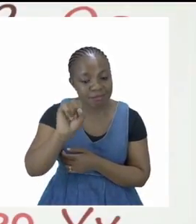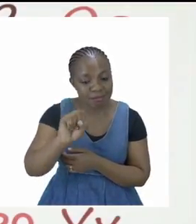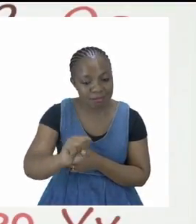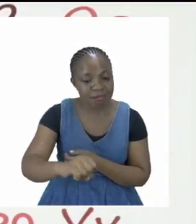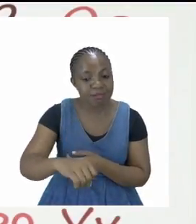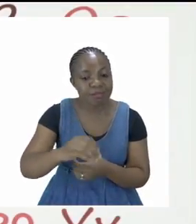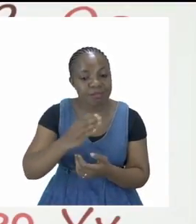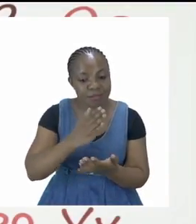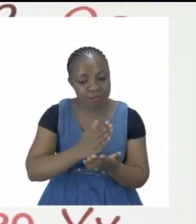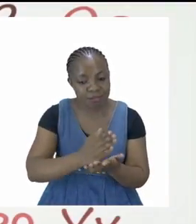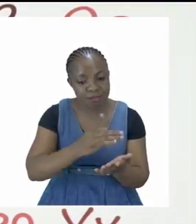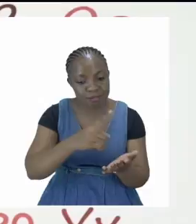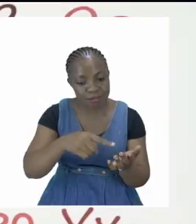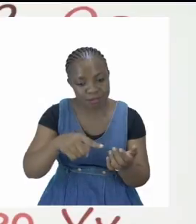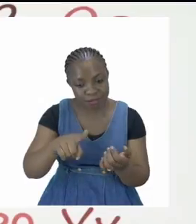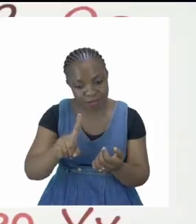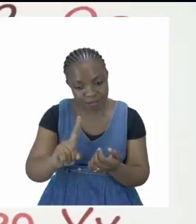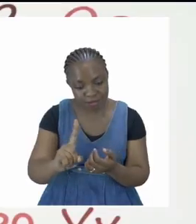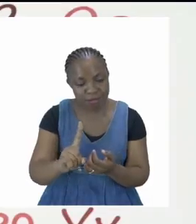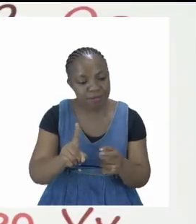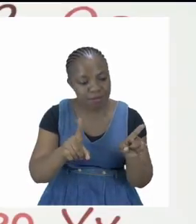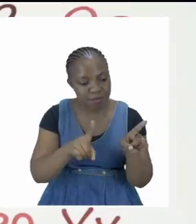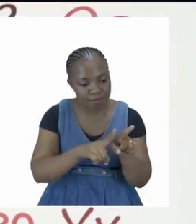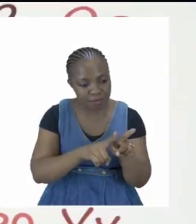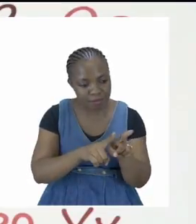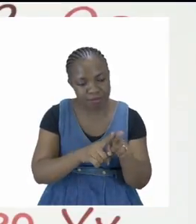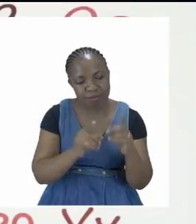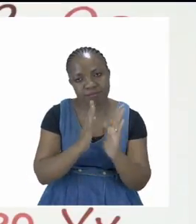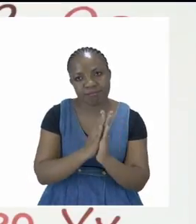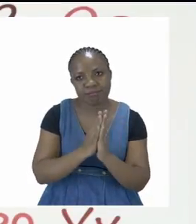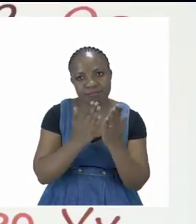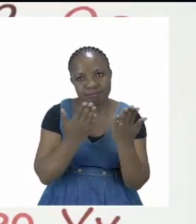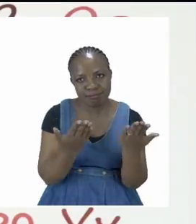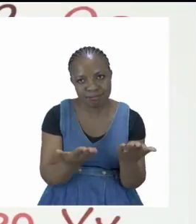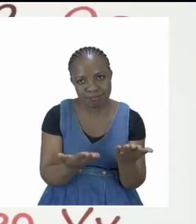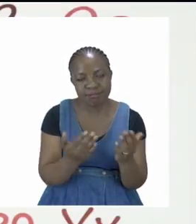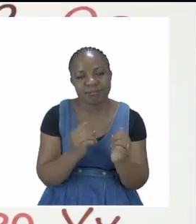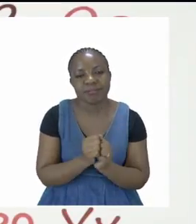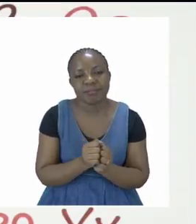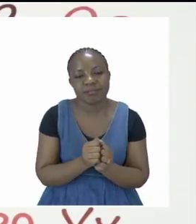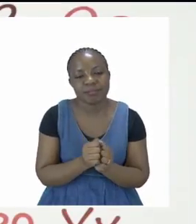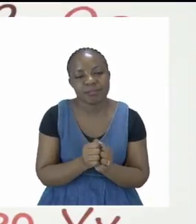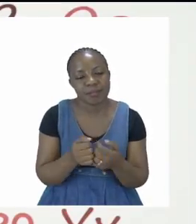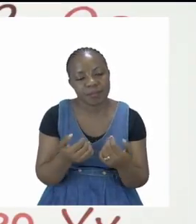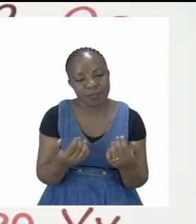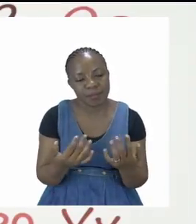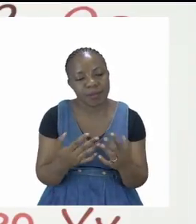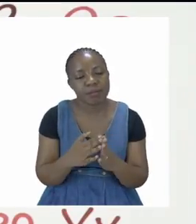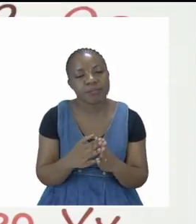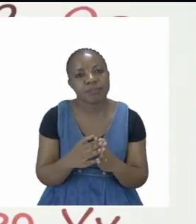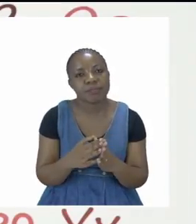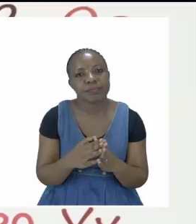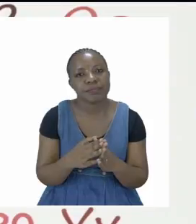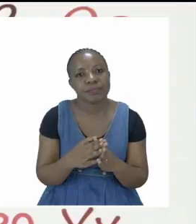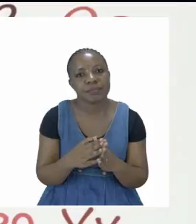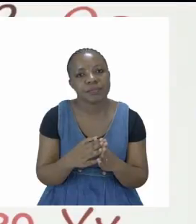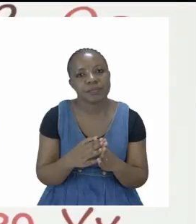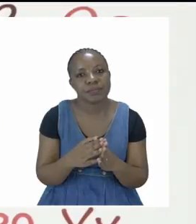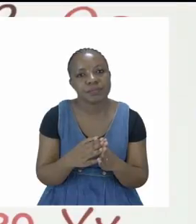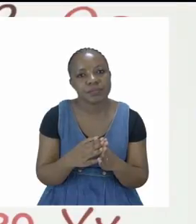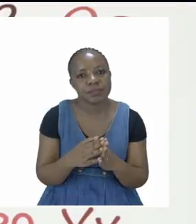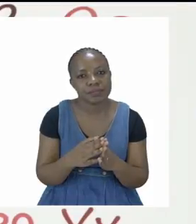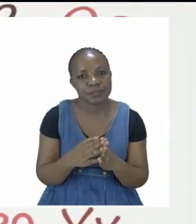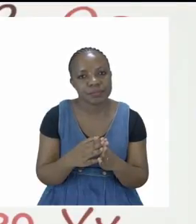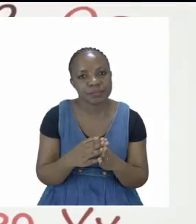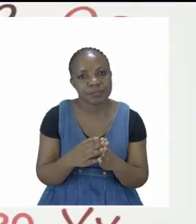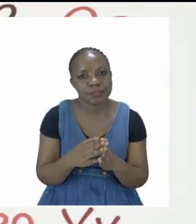is 8 and you can see it there. The next counters that we need are 6 counters. So